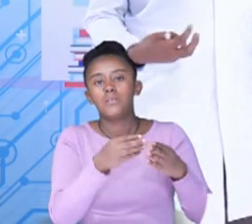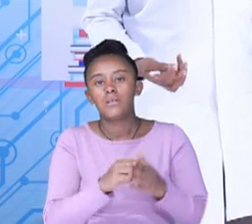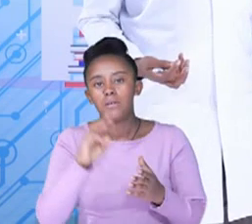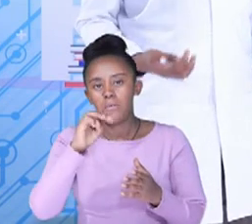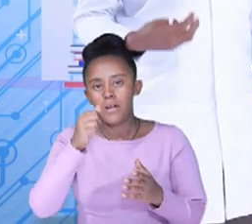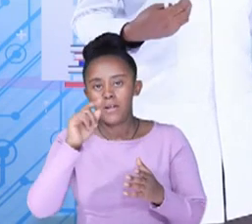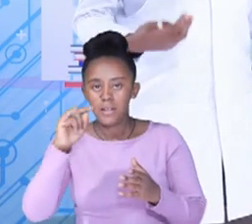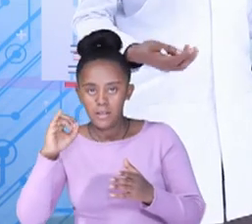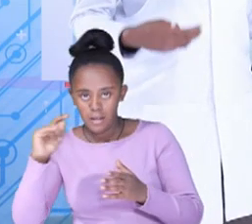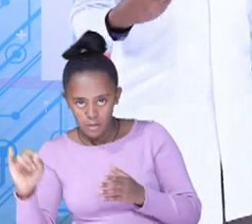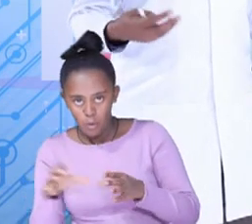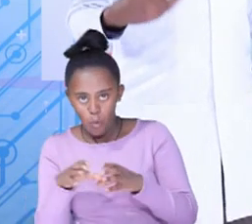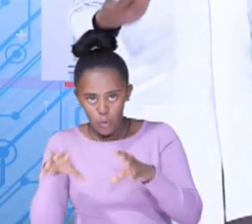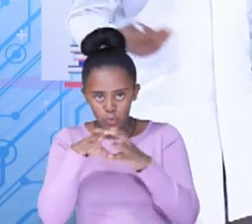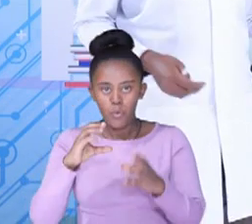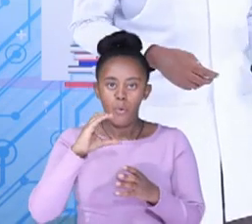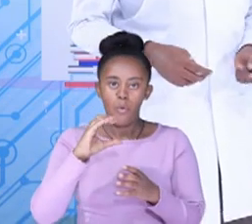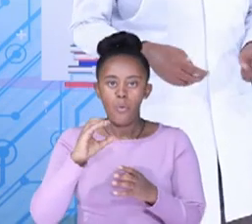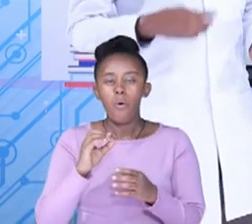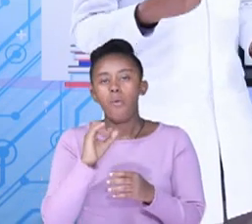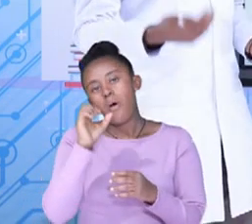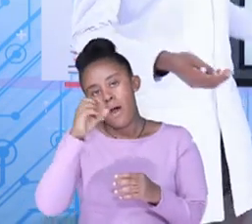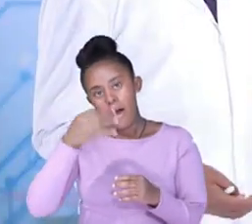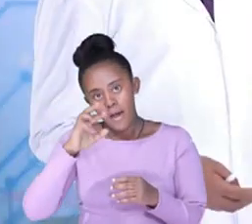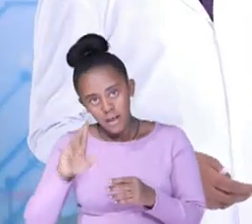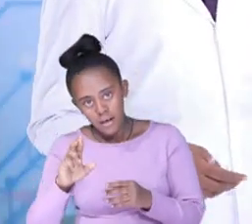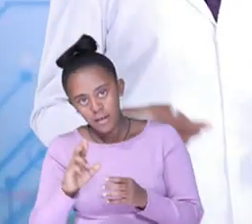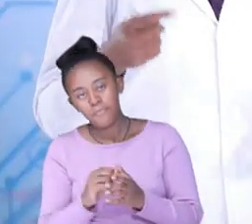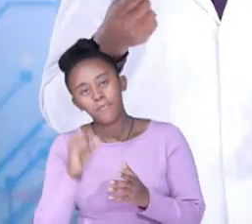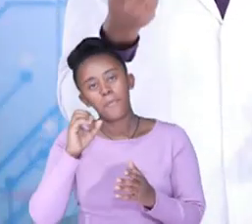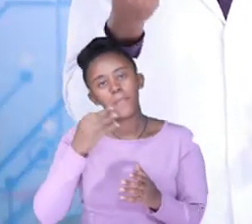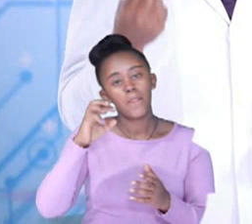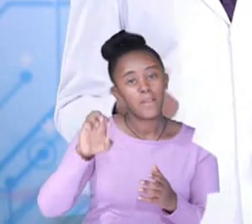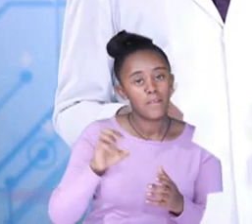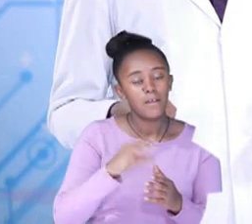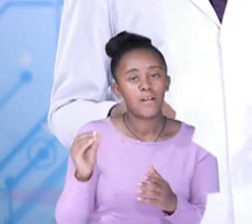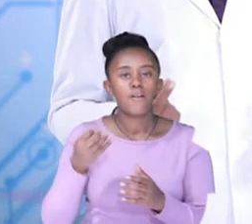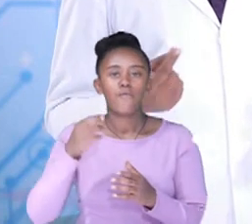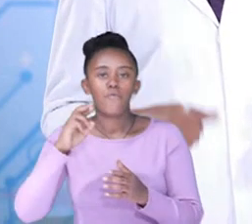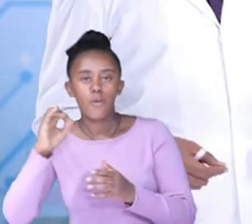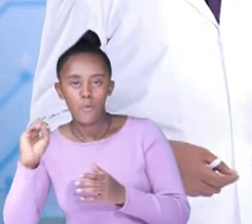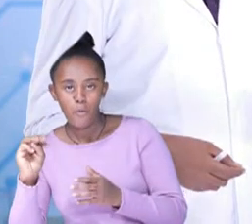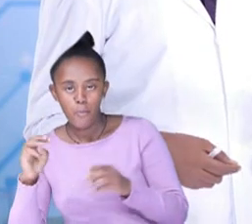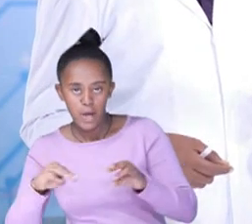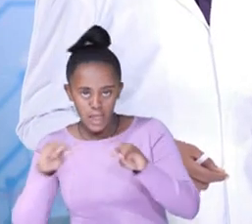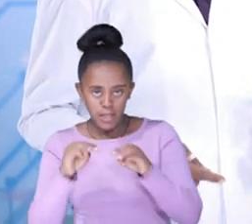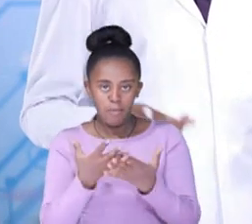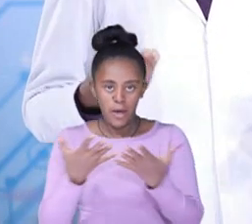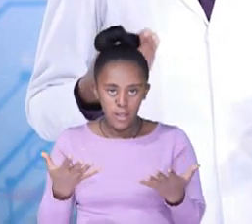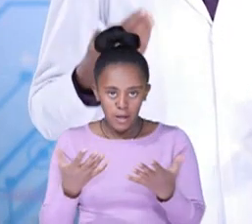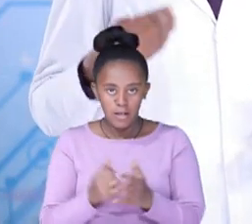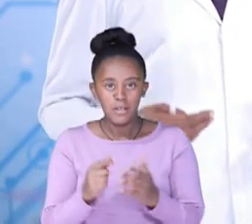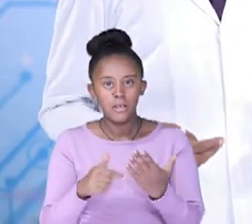Magnetite consists of iron, and iron, nickel, cobalt, and so on. They have a tendency of ferromagnetic material. Since they are a ferromagnetic